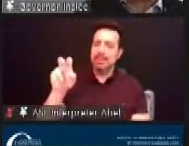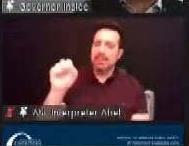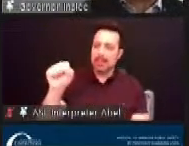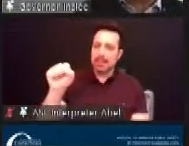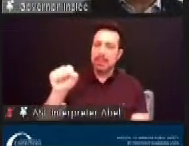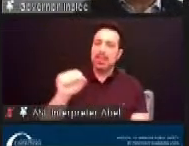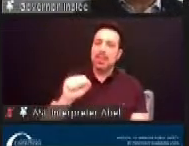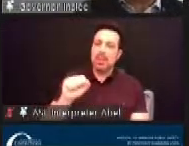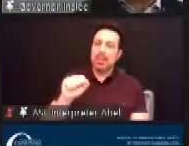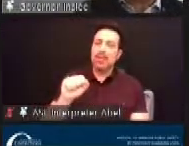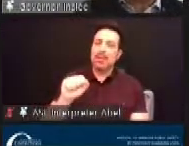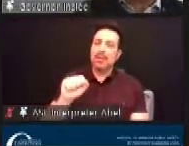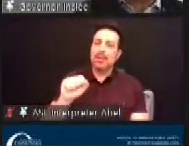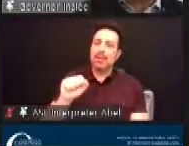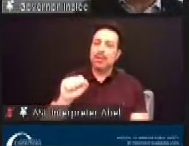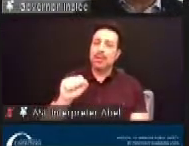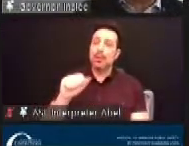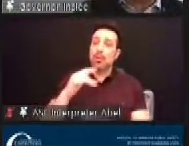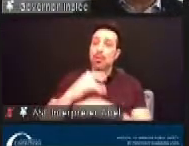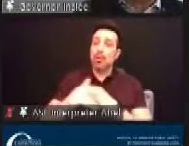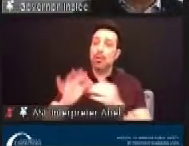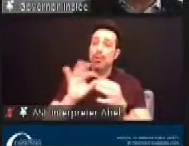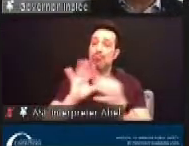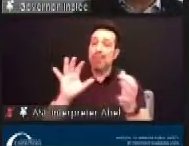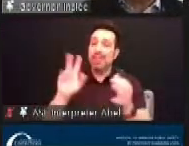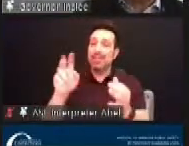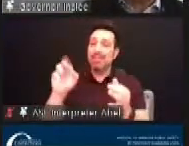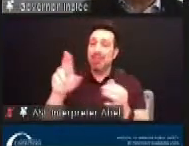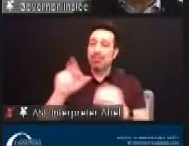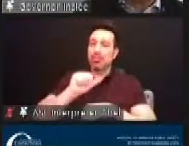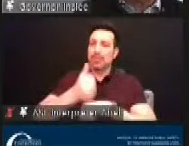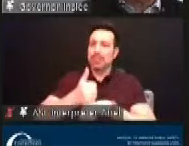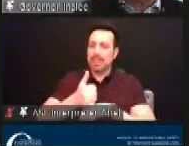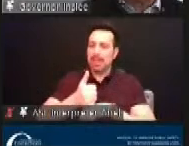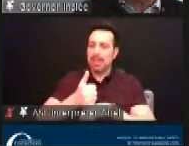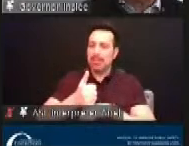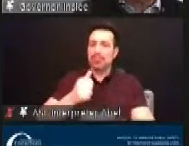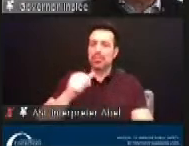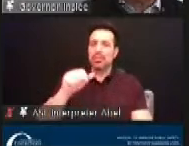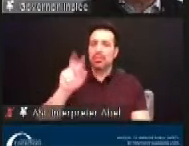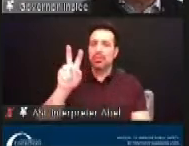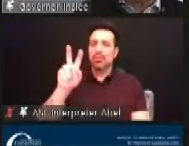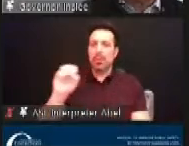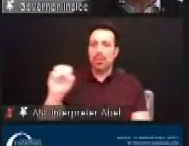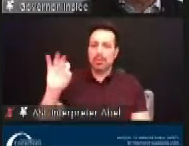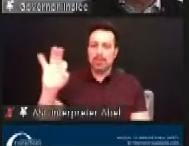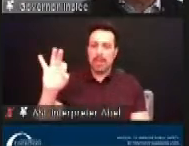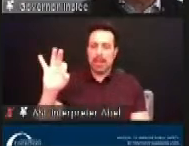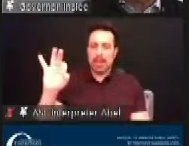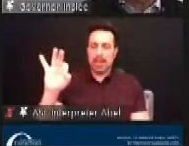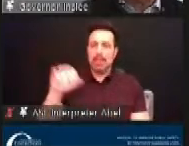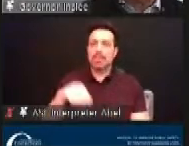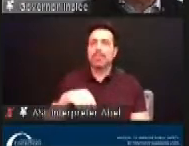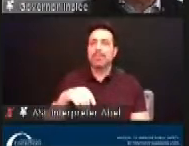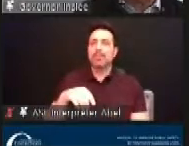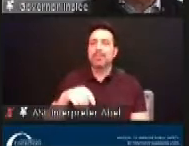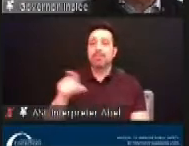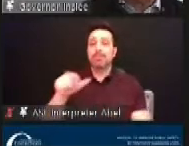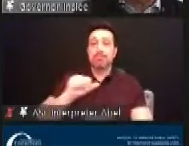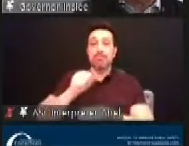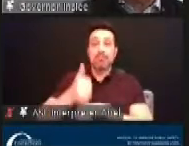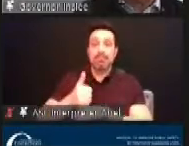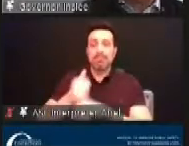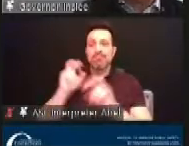the Earned Release Voucher Program was established in 2009, it was established as a